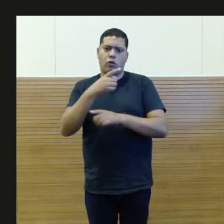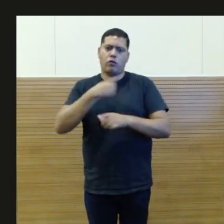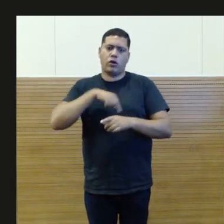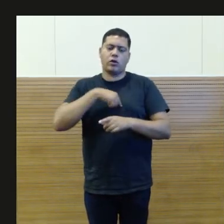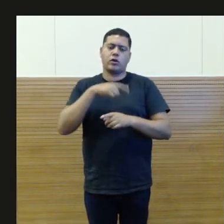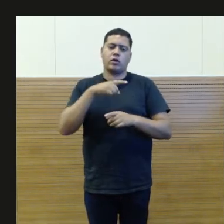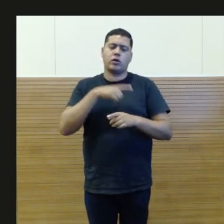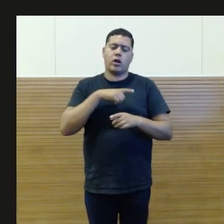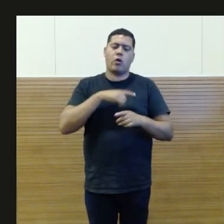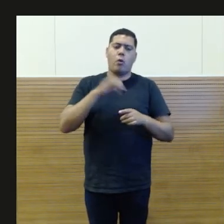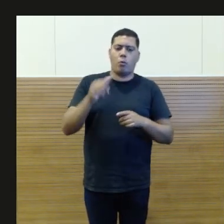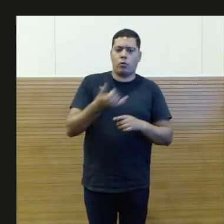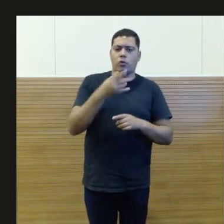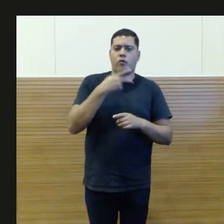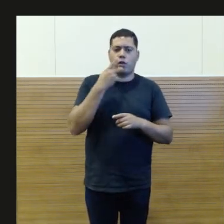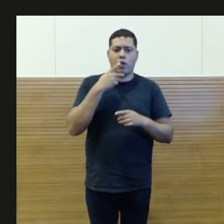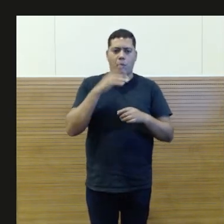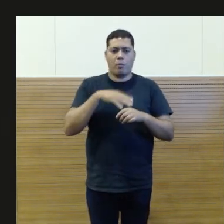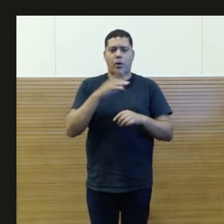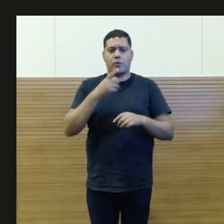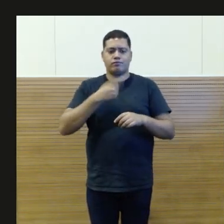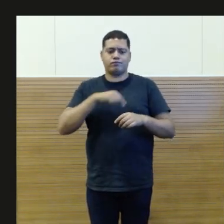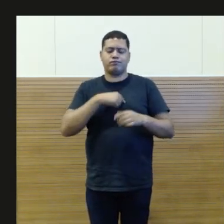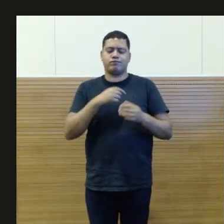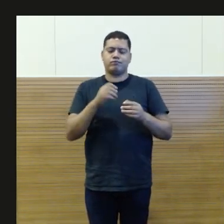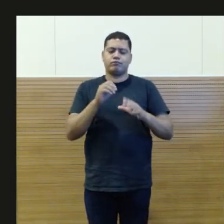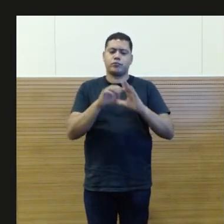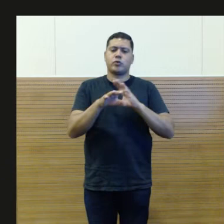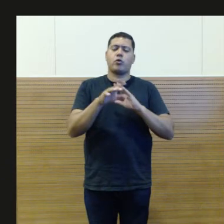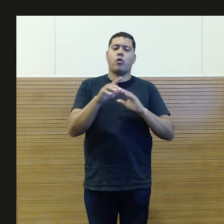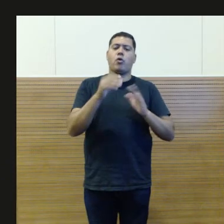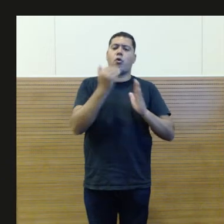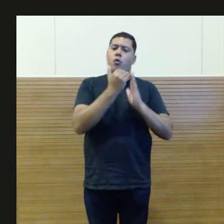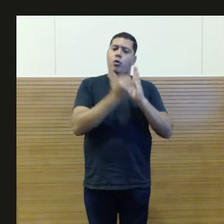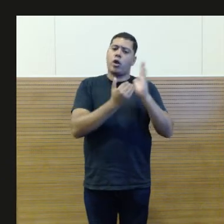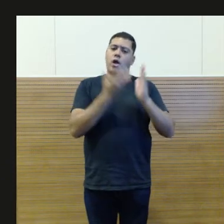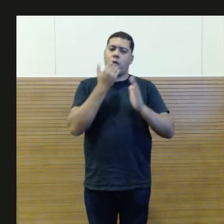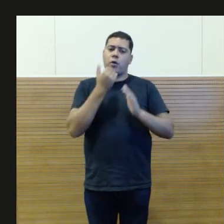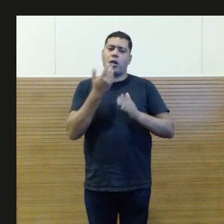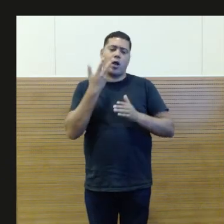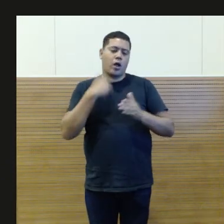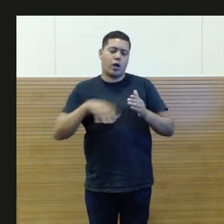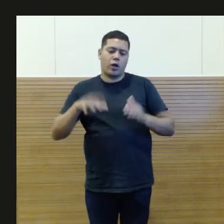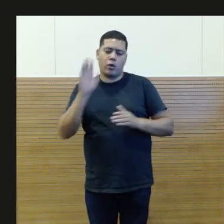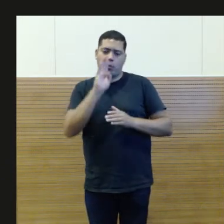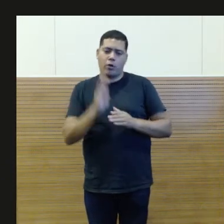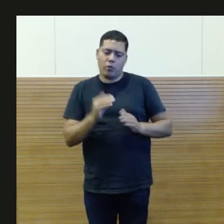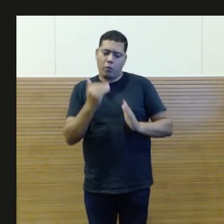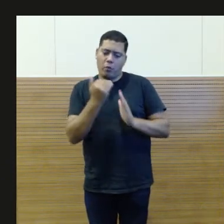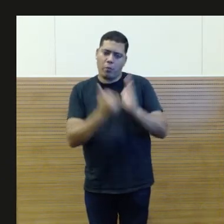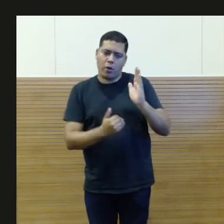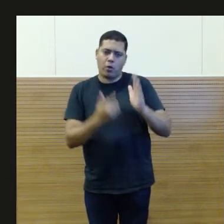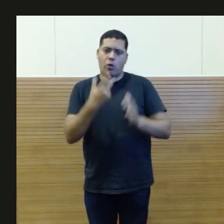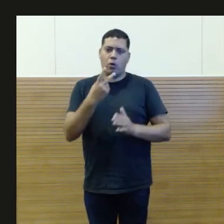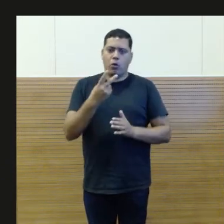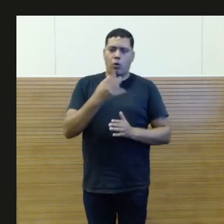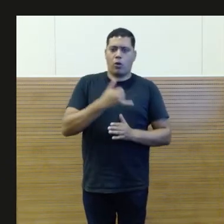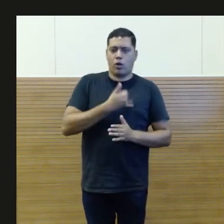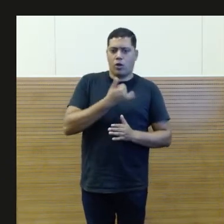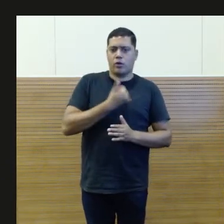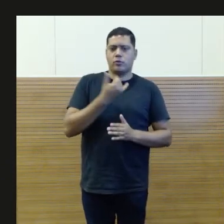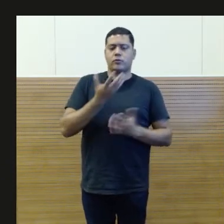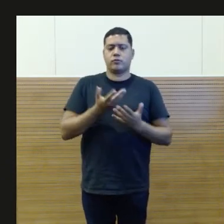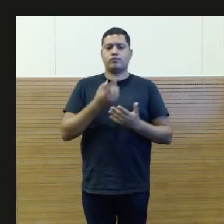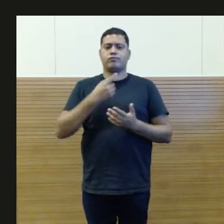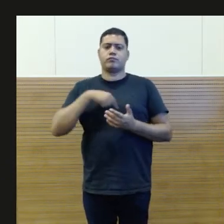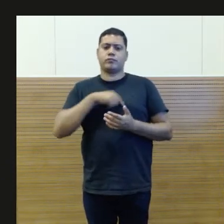to have the multi-sectorial action to overcome such challenges. In the food guide of children, well, we highlight that